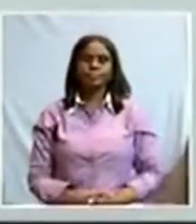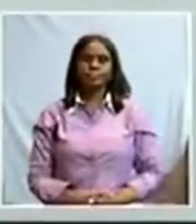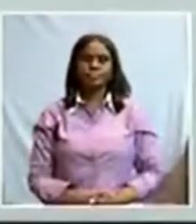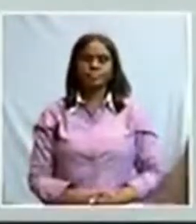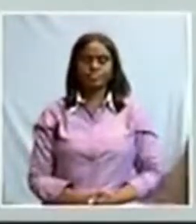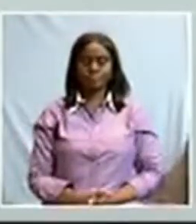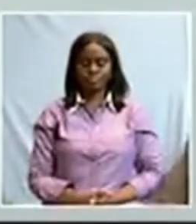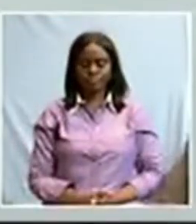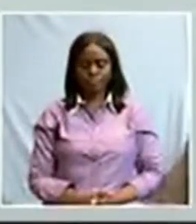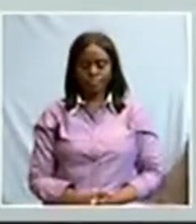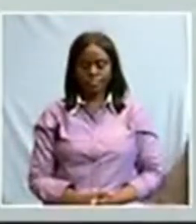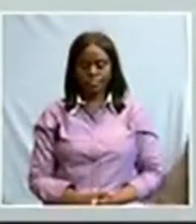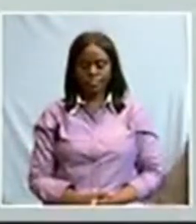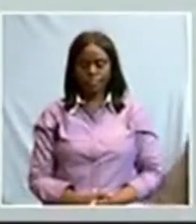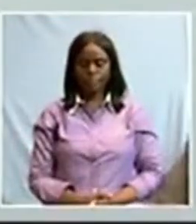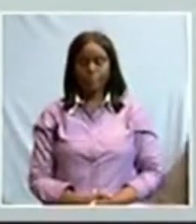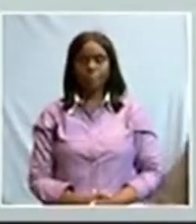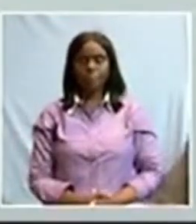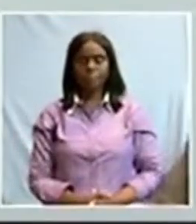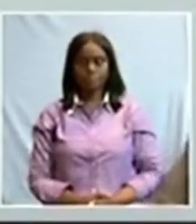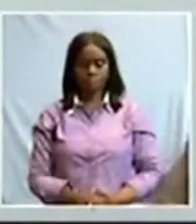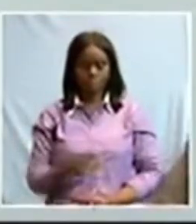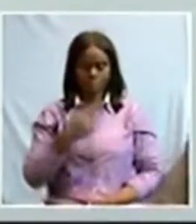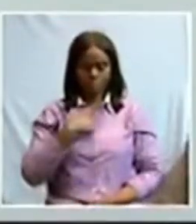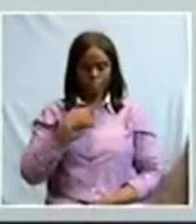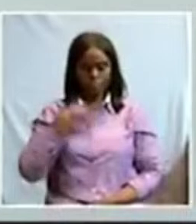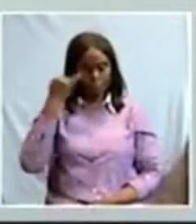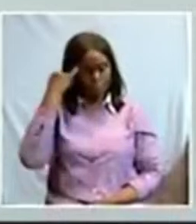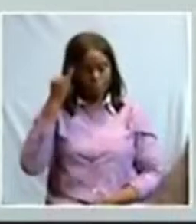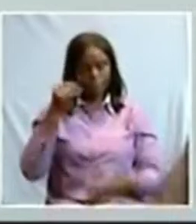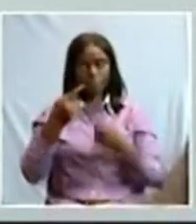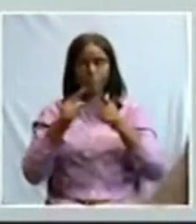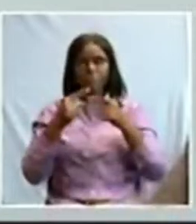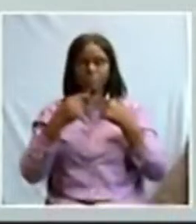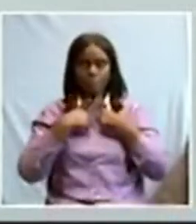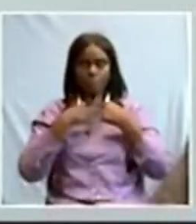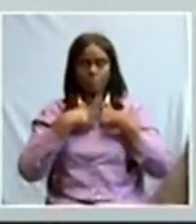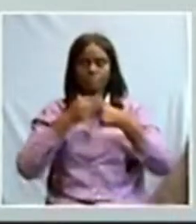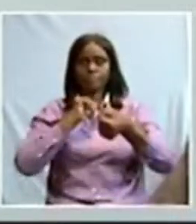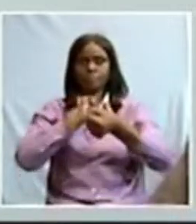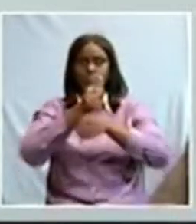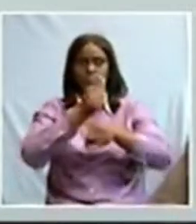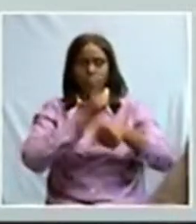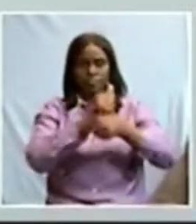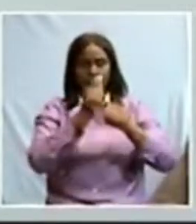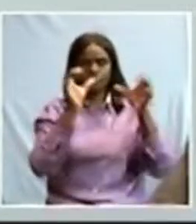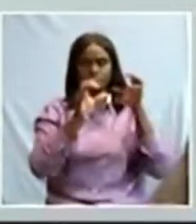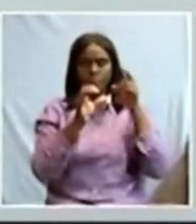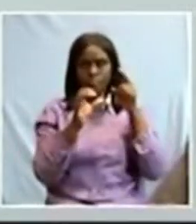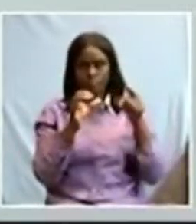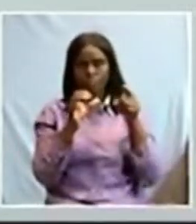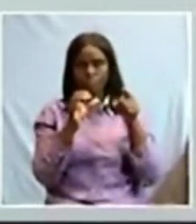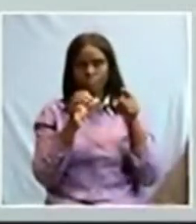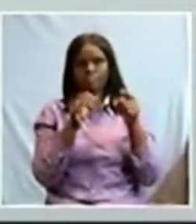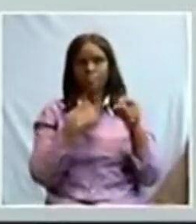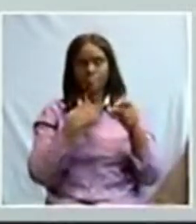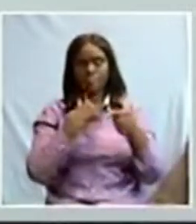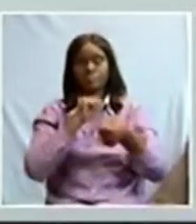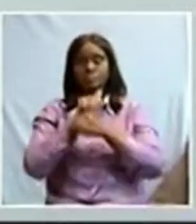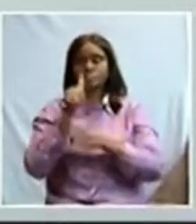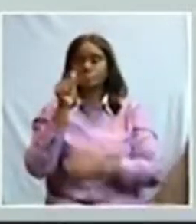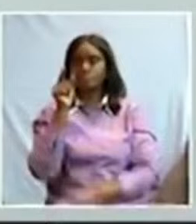Honorable, me have a different view. Me, I blame councils. I blame